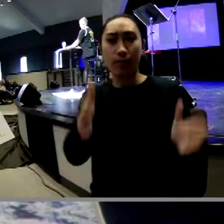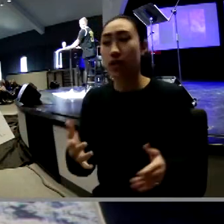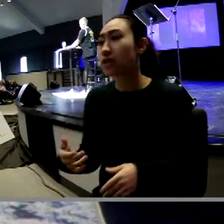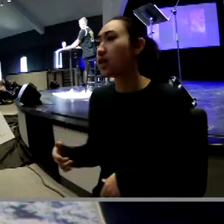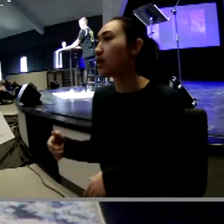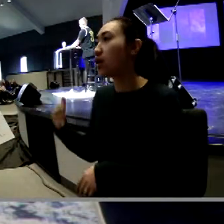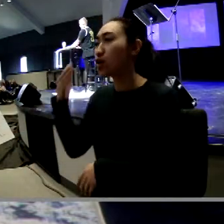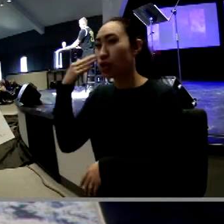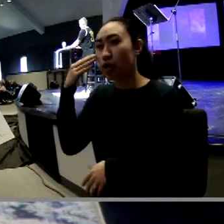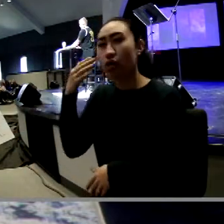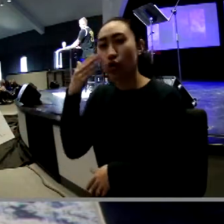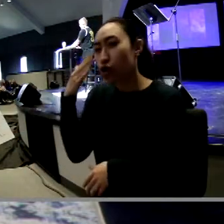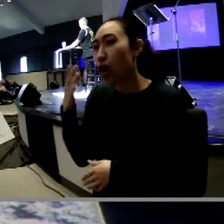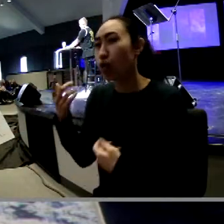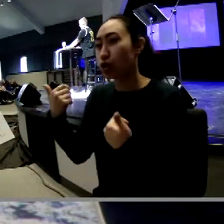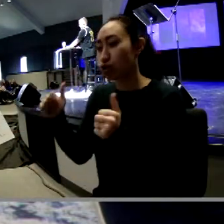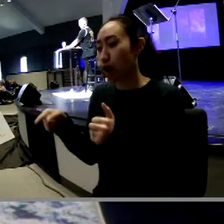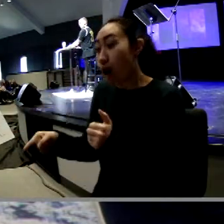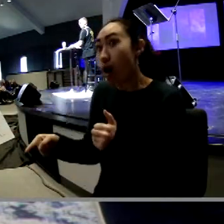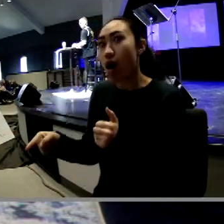a 9?